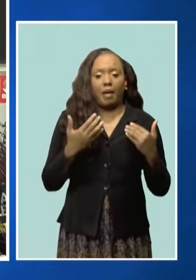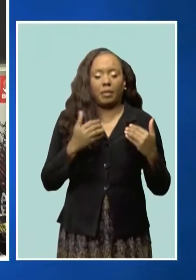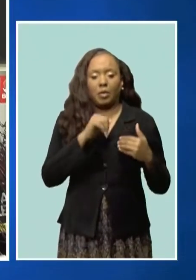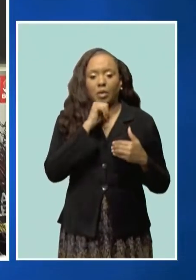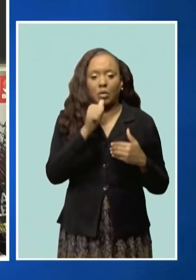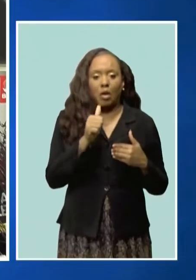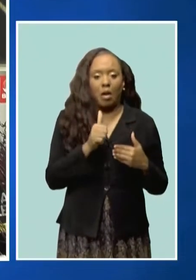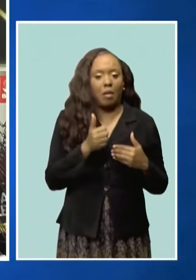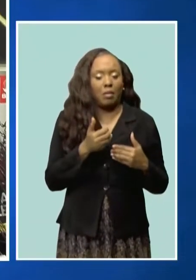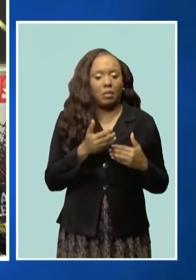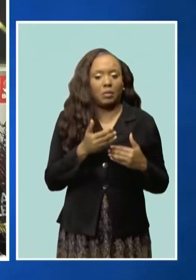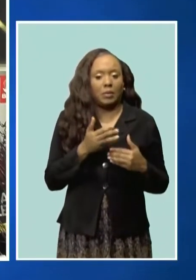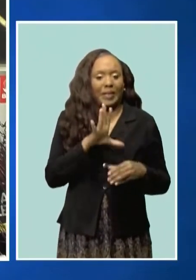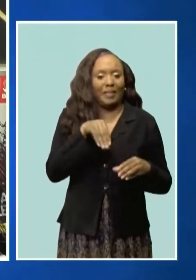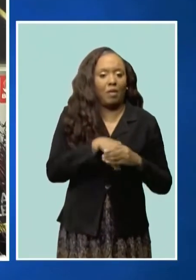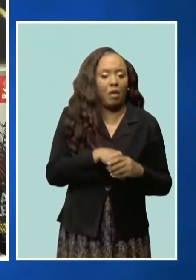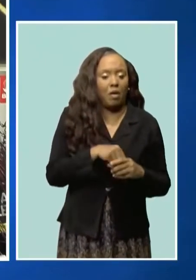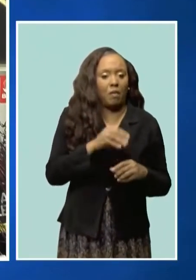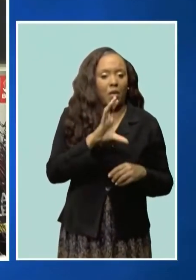employed as far as I'm concerned.